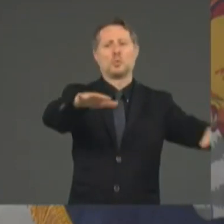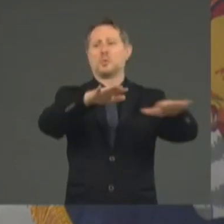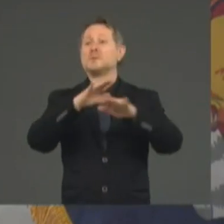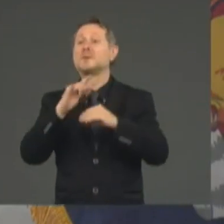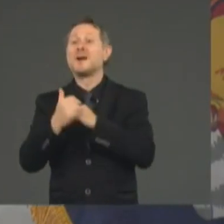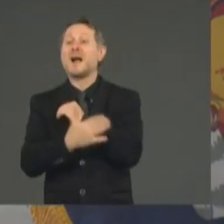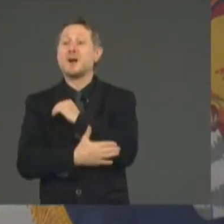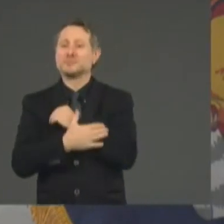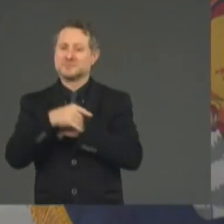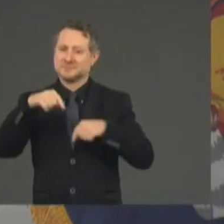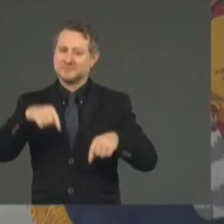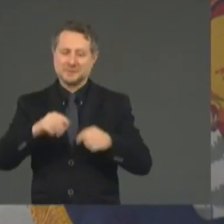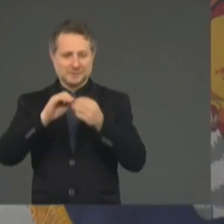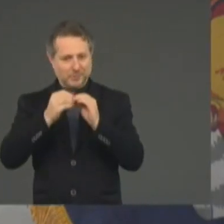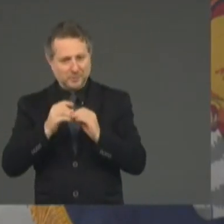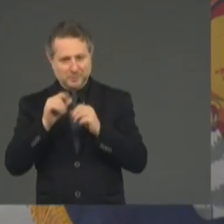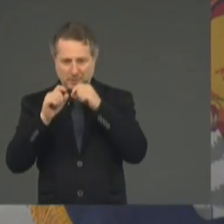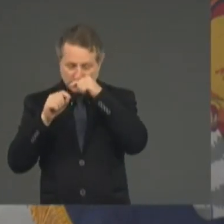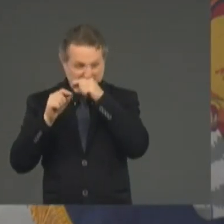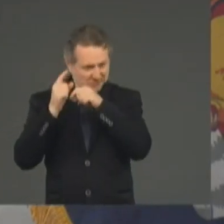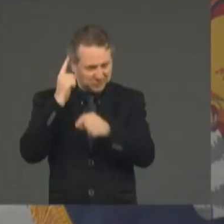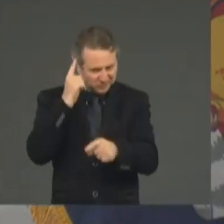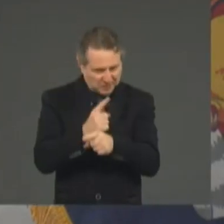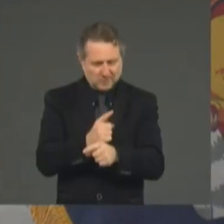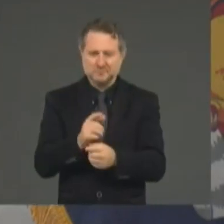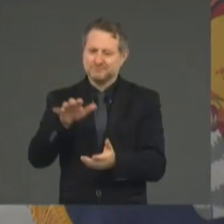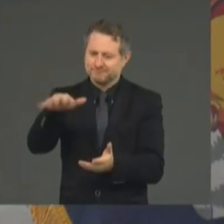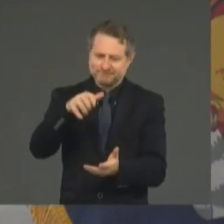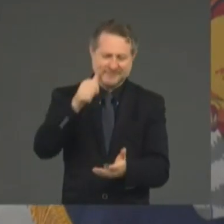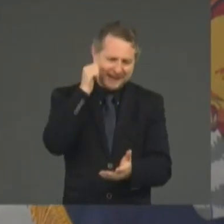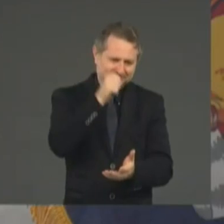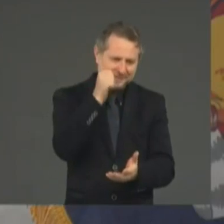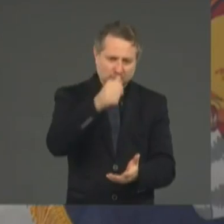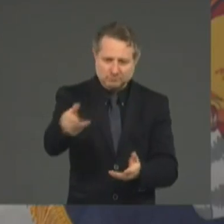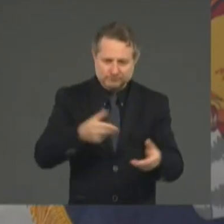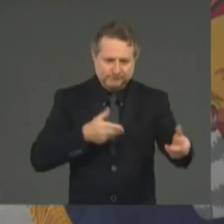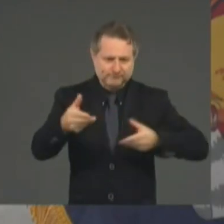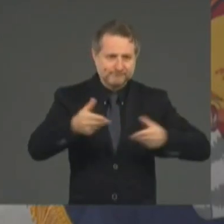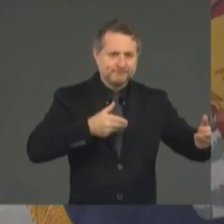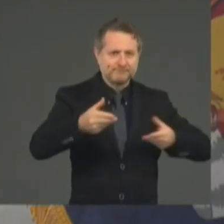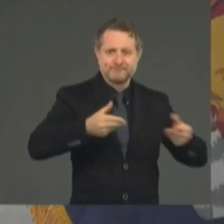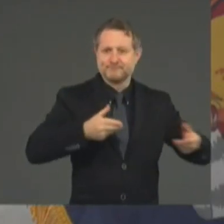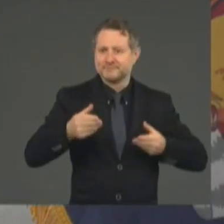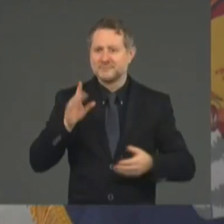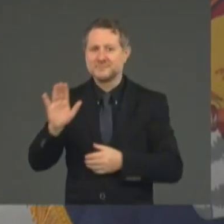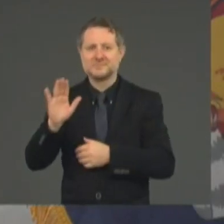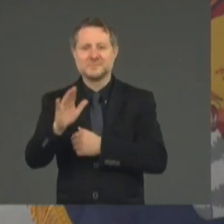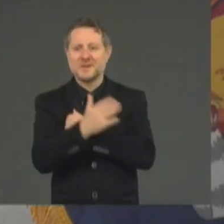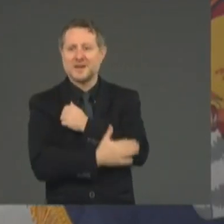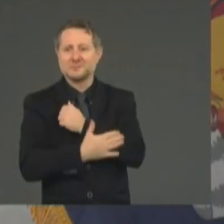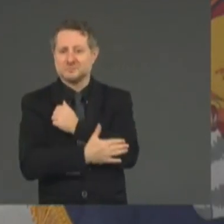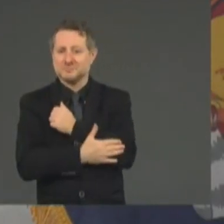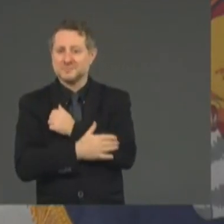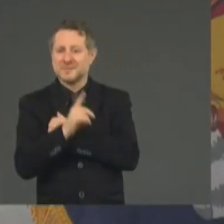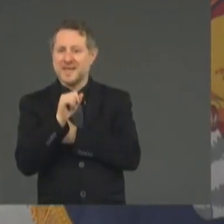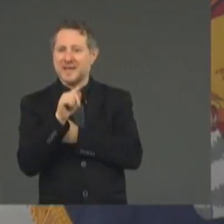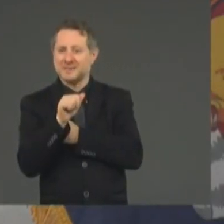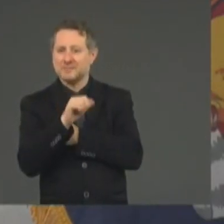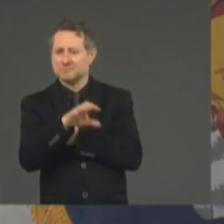is reliable on a daily basis. And as someone who knows what many of these counties are doing and how they're